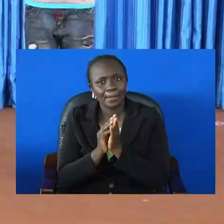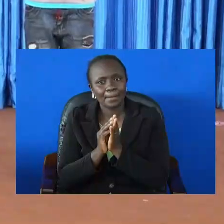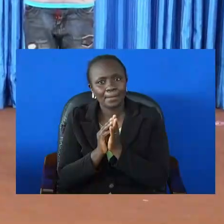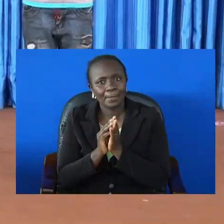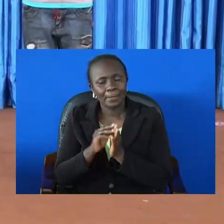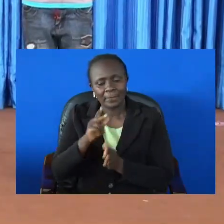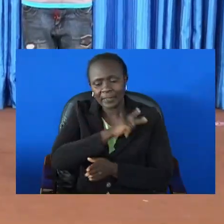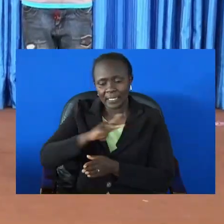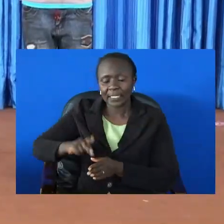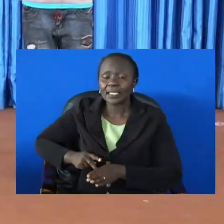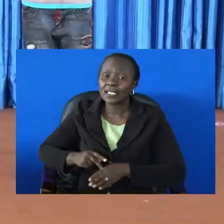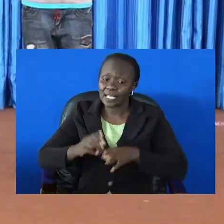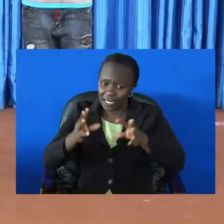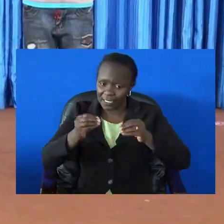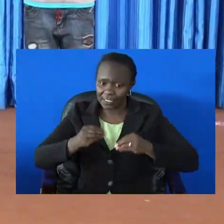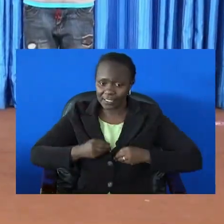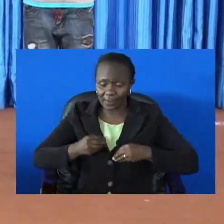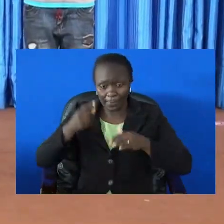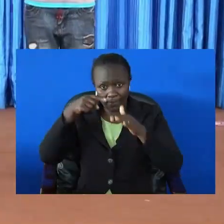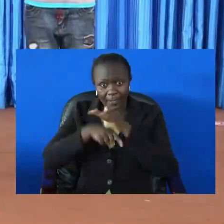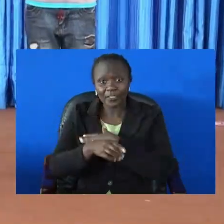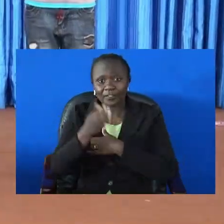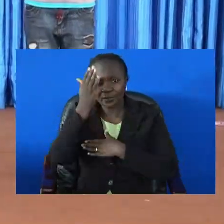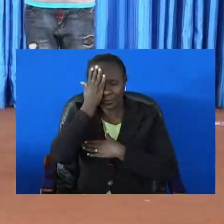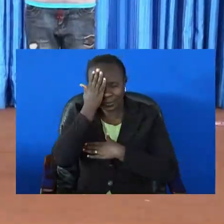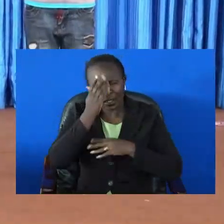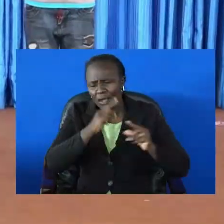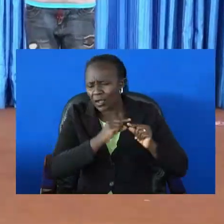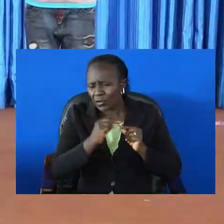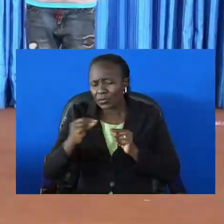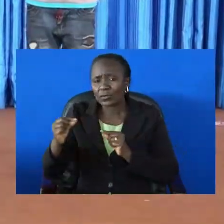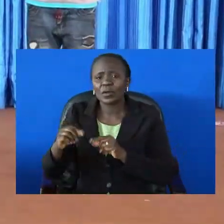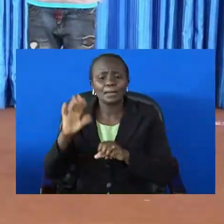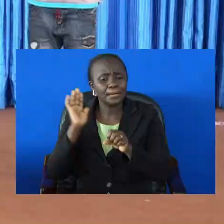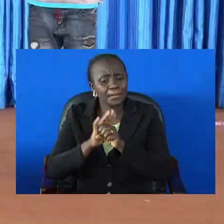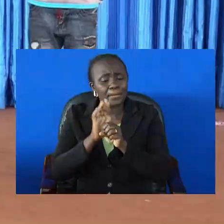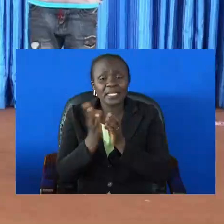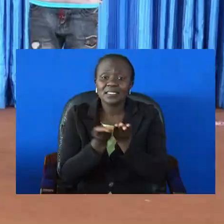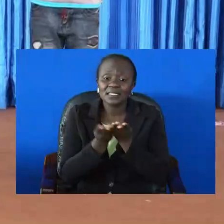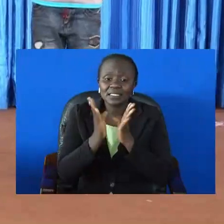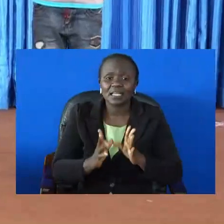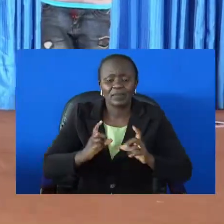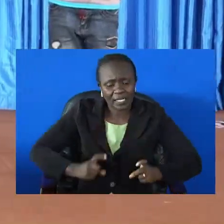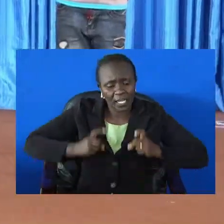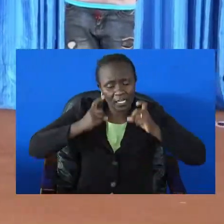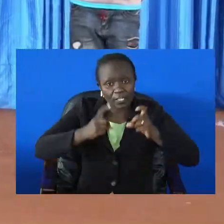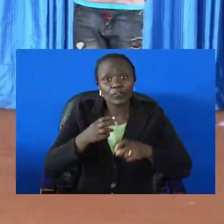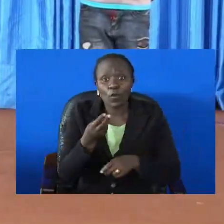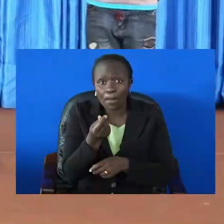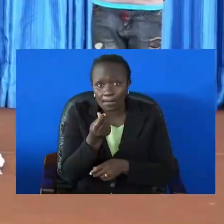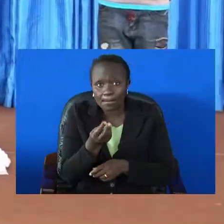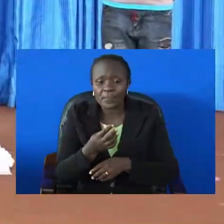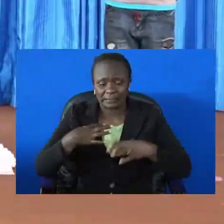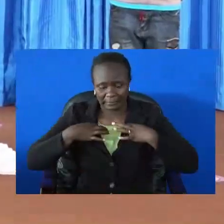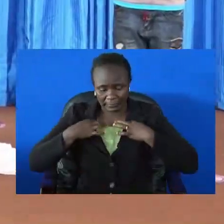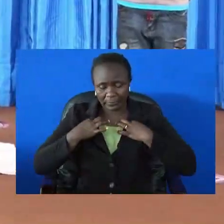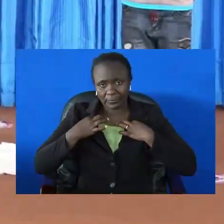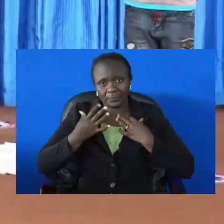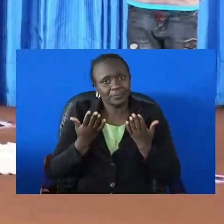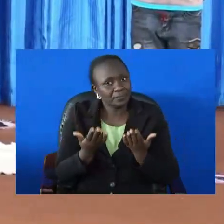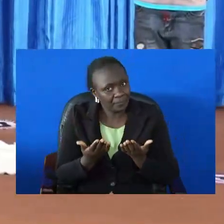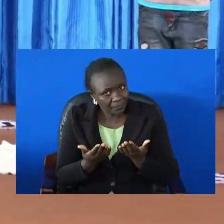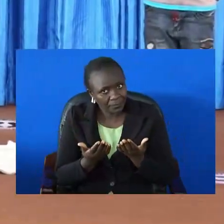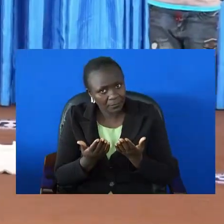With the king's permission, Naaman went to Israel, taking along with him several servants and gifts of money and clothes.